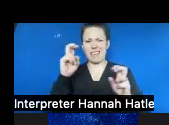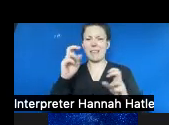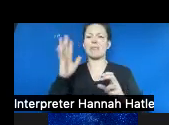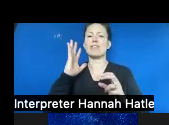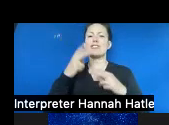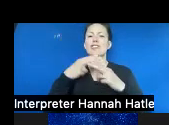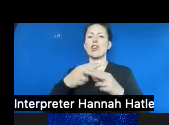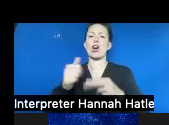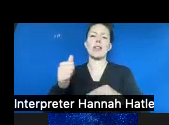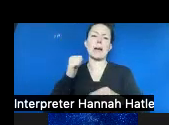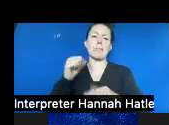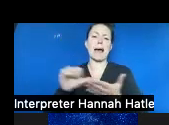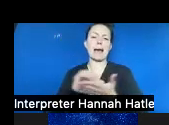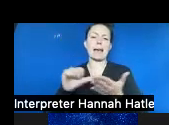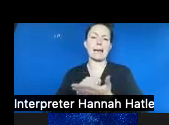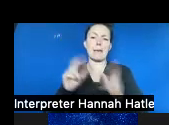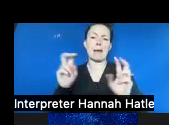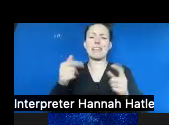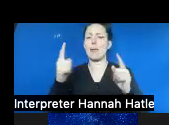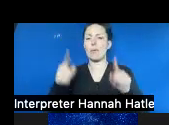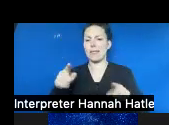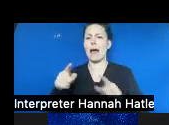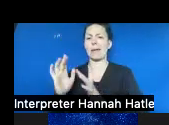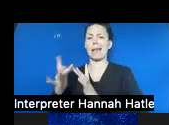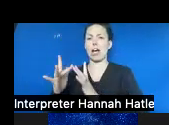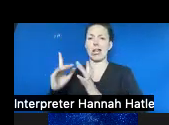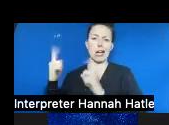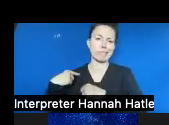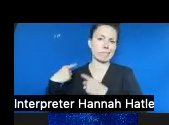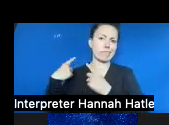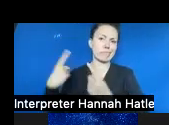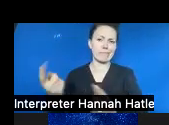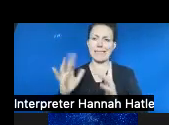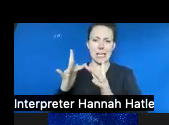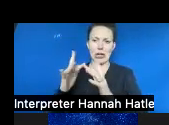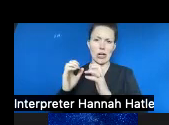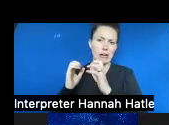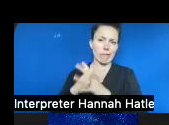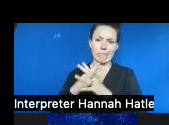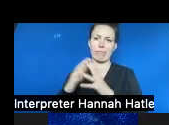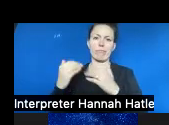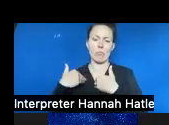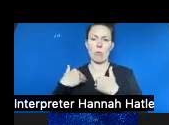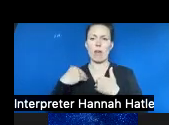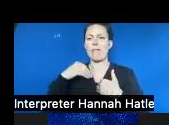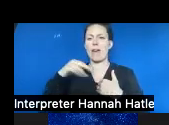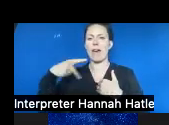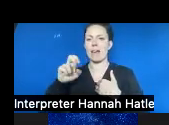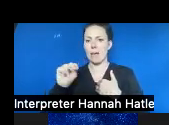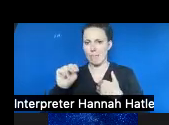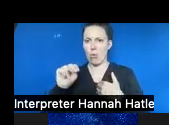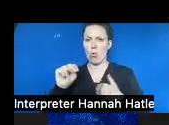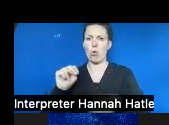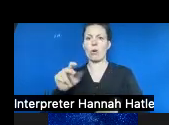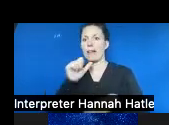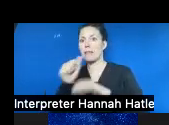sex trafficking was always happening online. It's been happening since the internet started. It's not in the dark web either. It's right in front of our